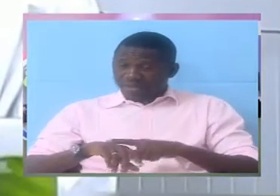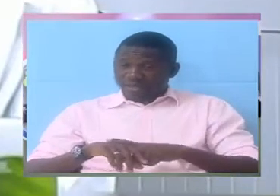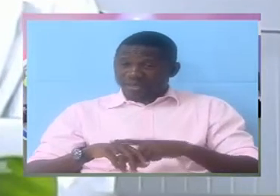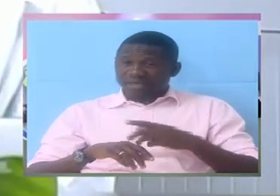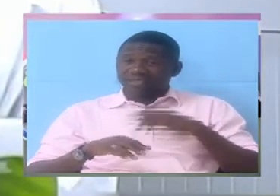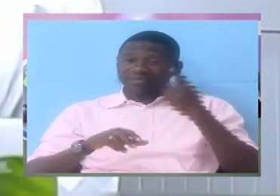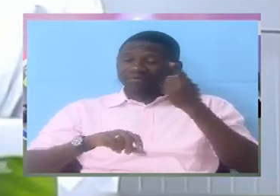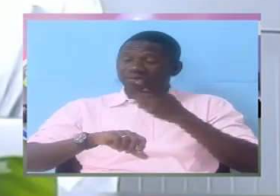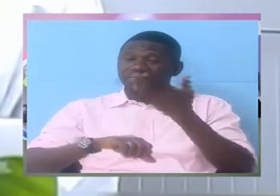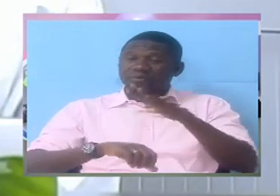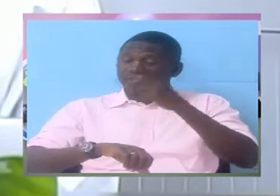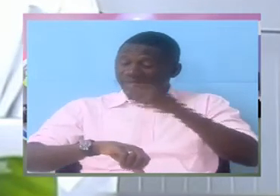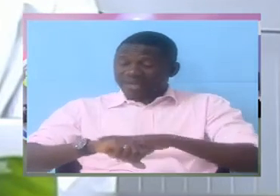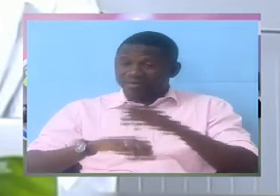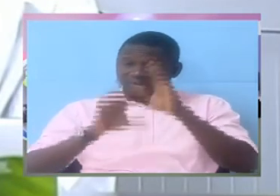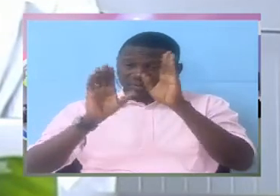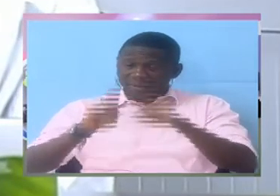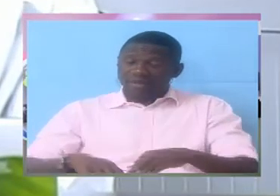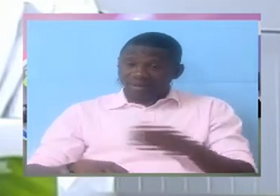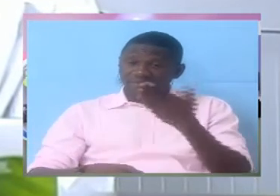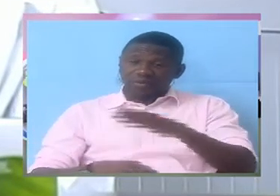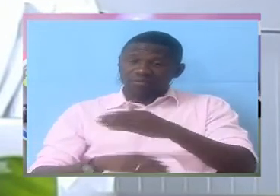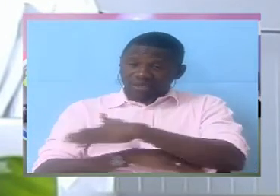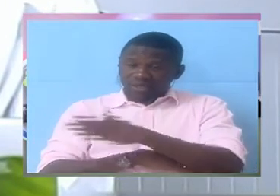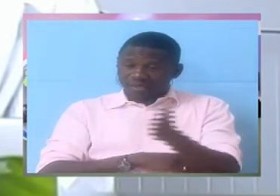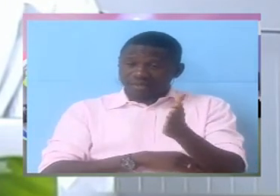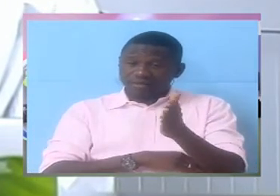not denying that.